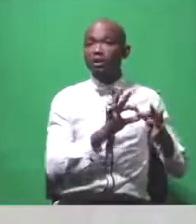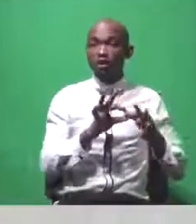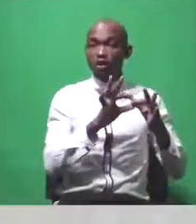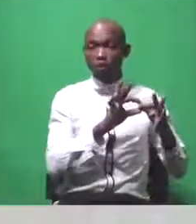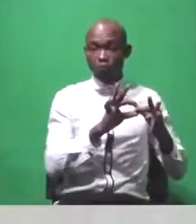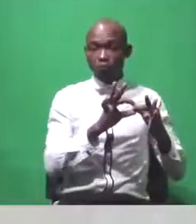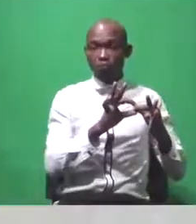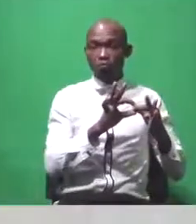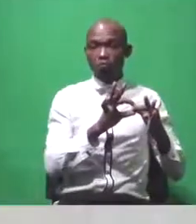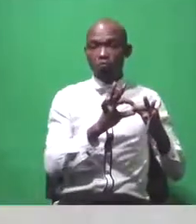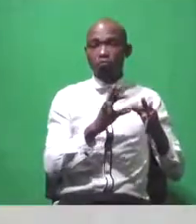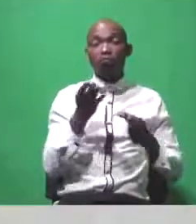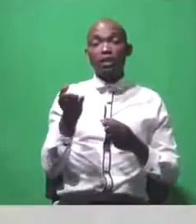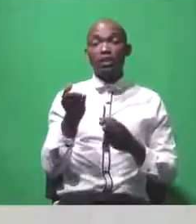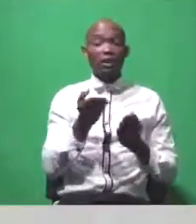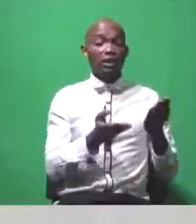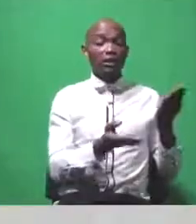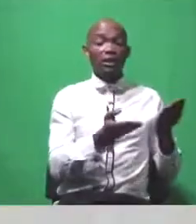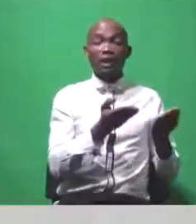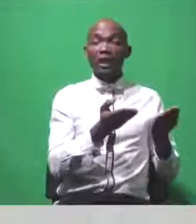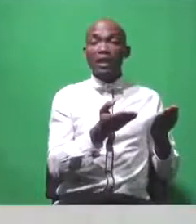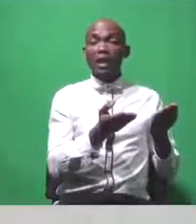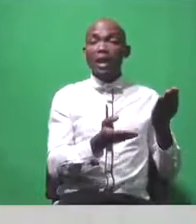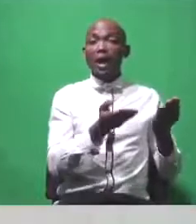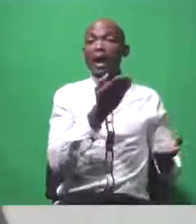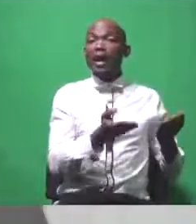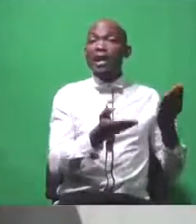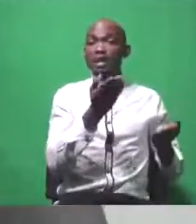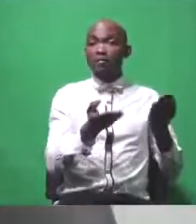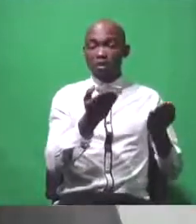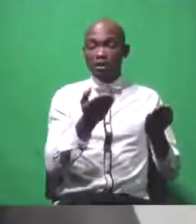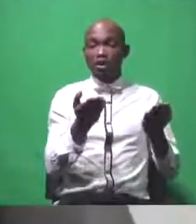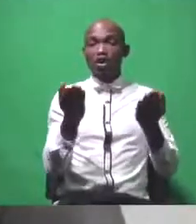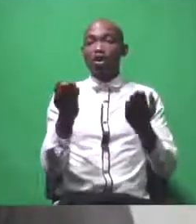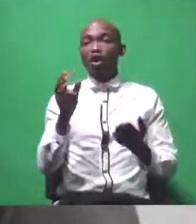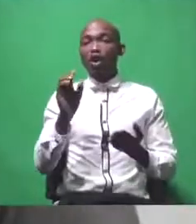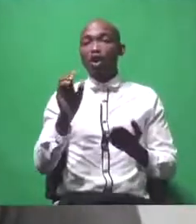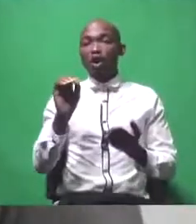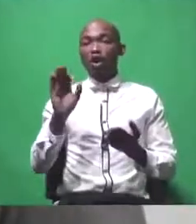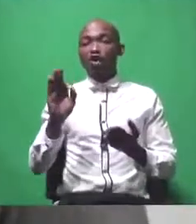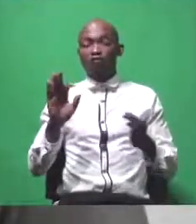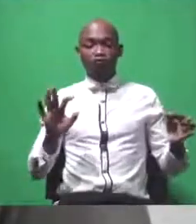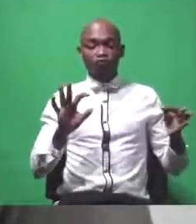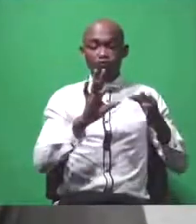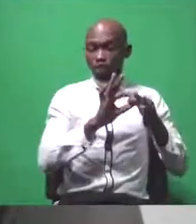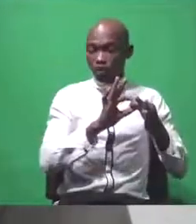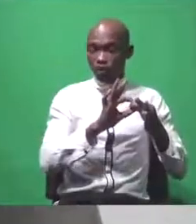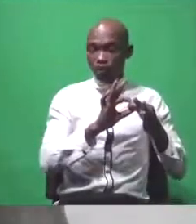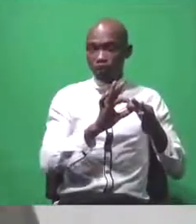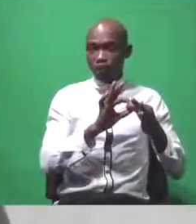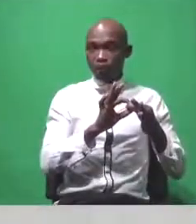limited transactions. Not all transactions entered into the joint venture, like